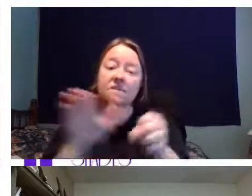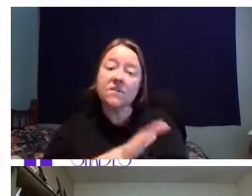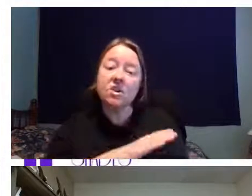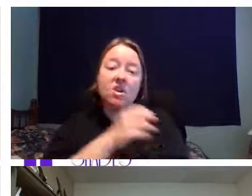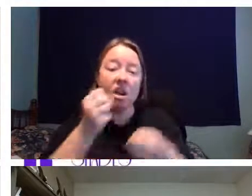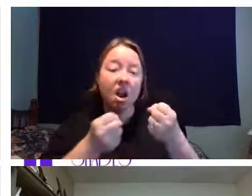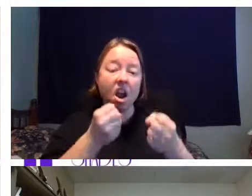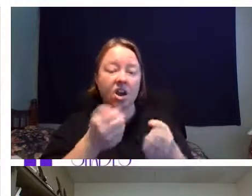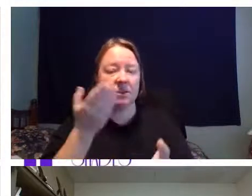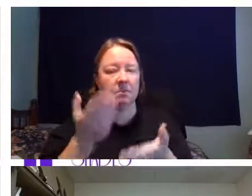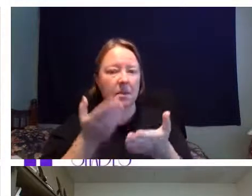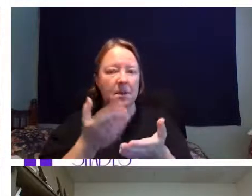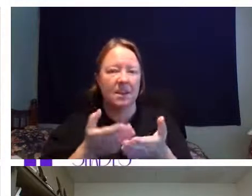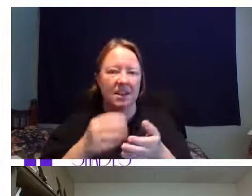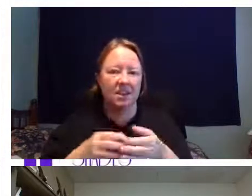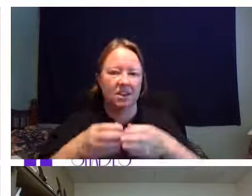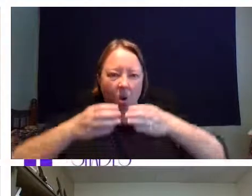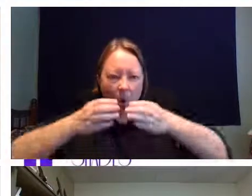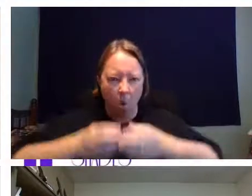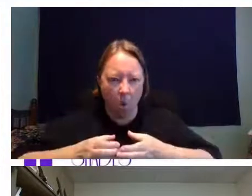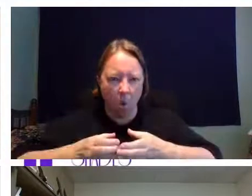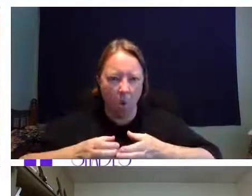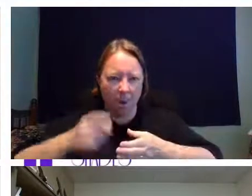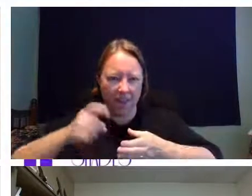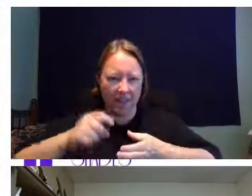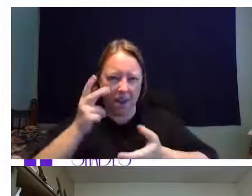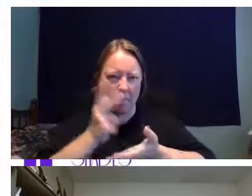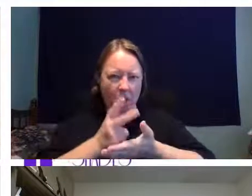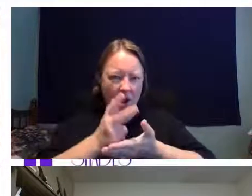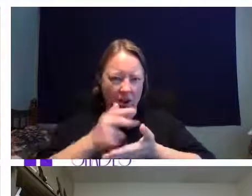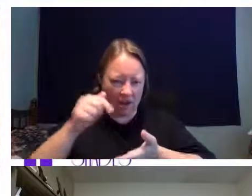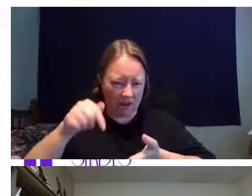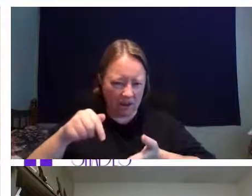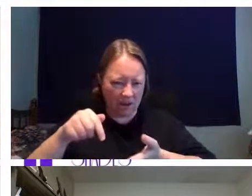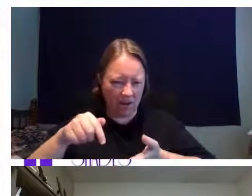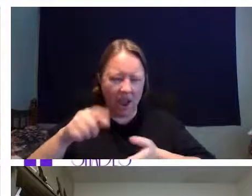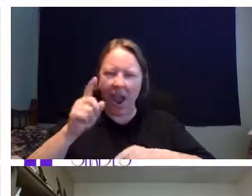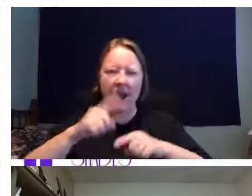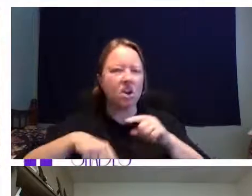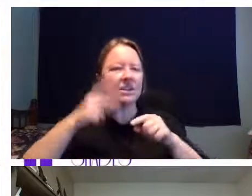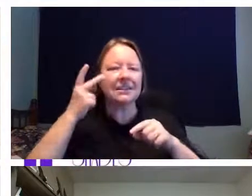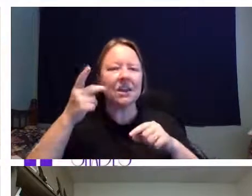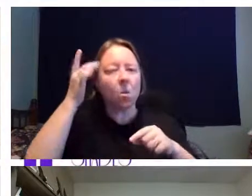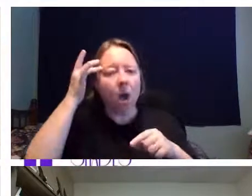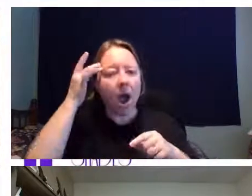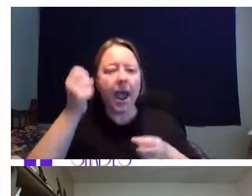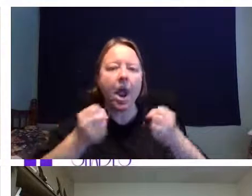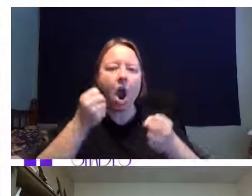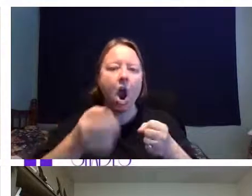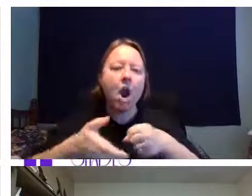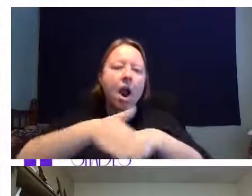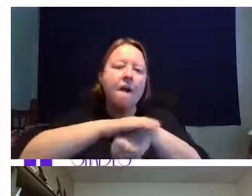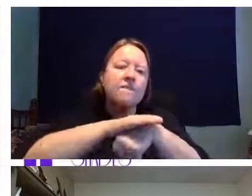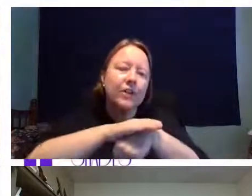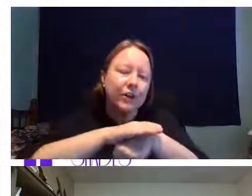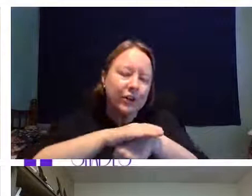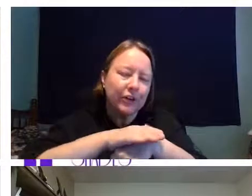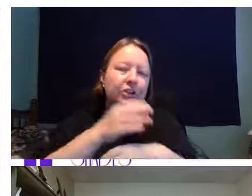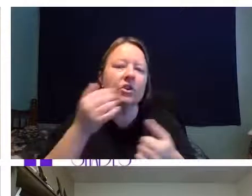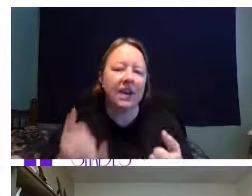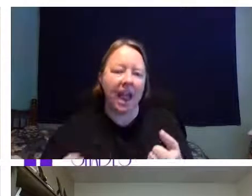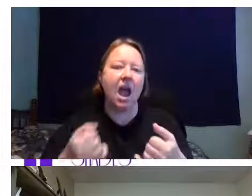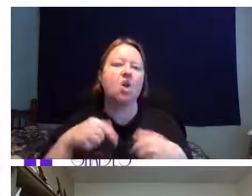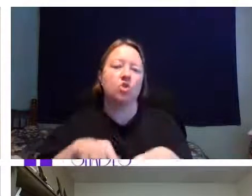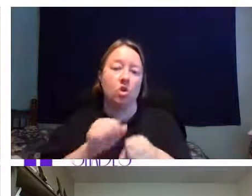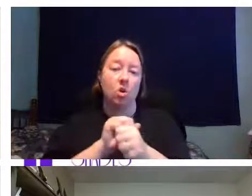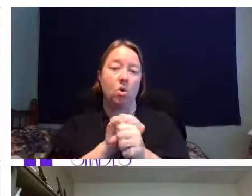pothole underneath a car in a parking stall that I just happened to not be able to see because a car was covering it. So now during the COVID, that